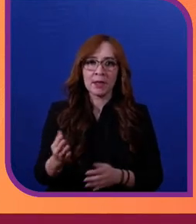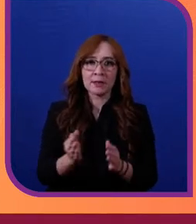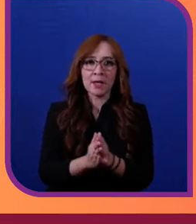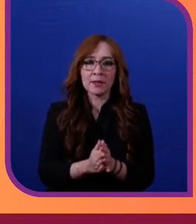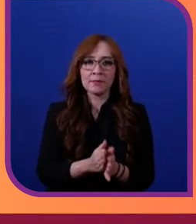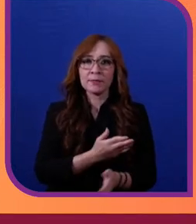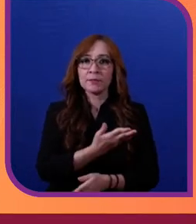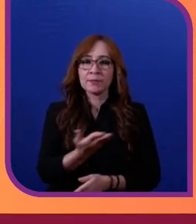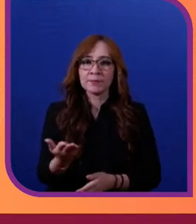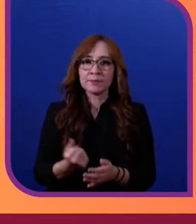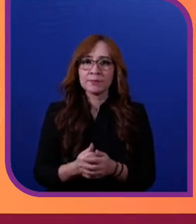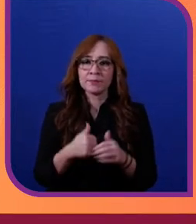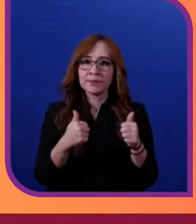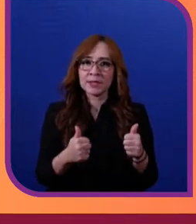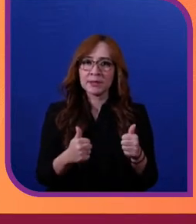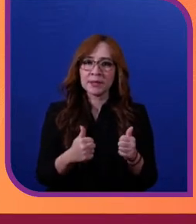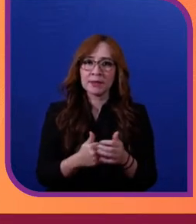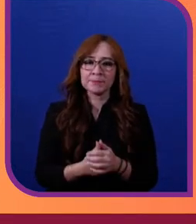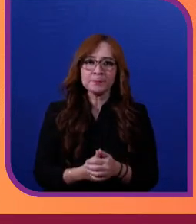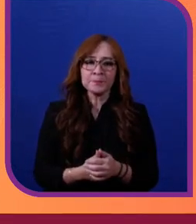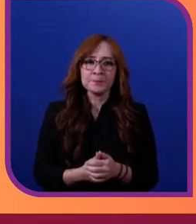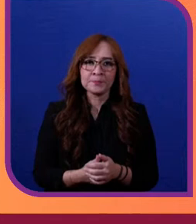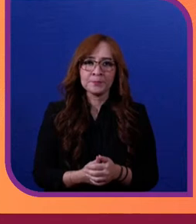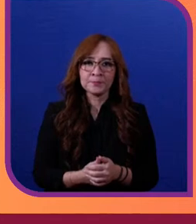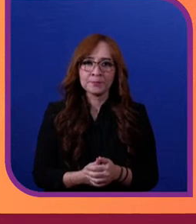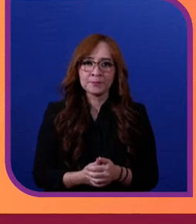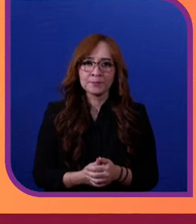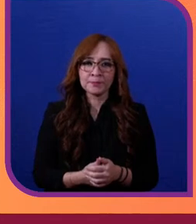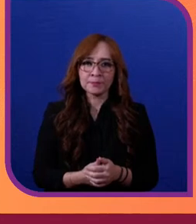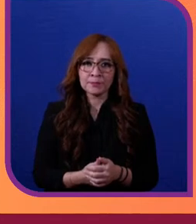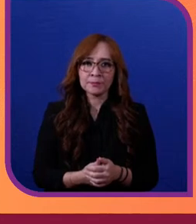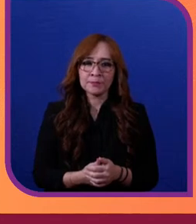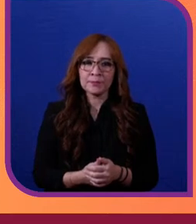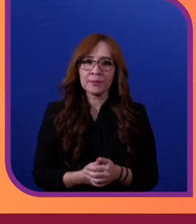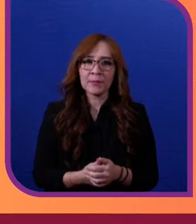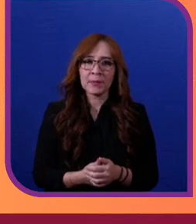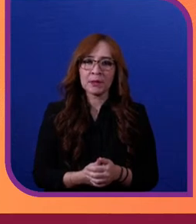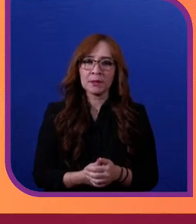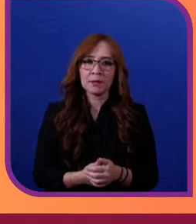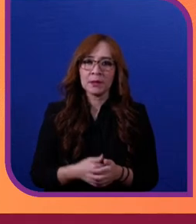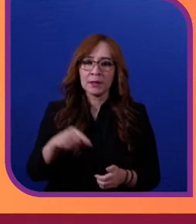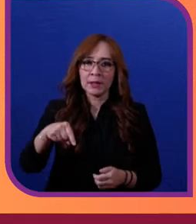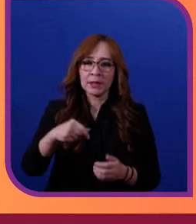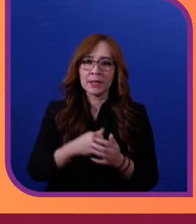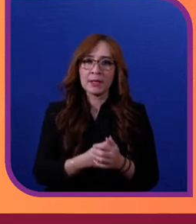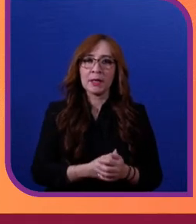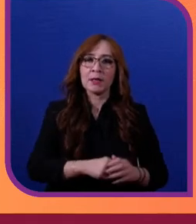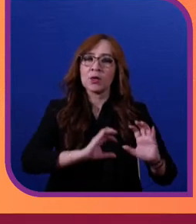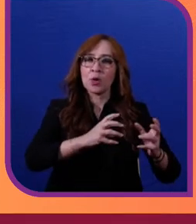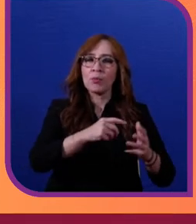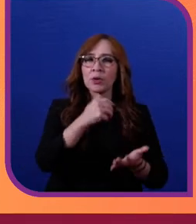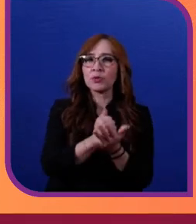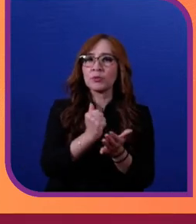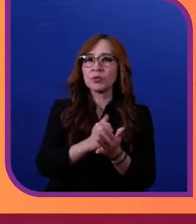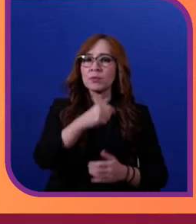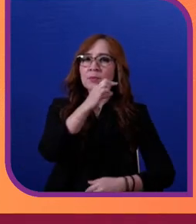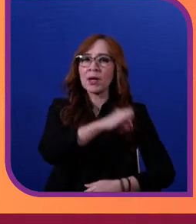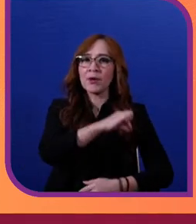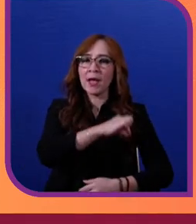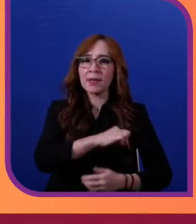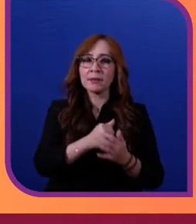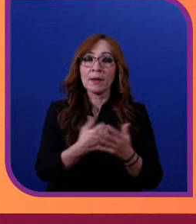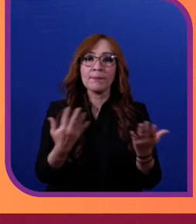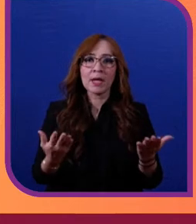tool to approach for conditions under Which it is not only to